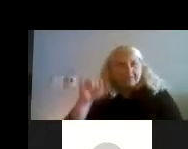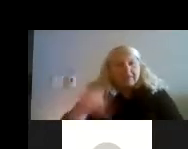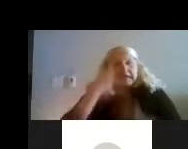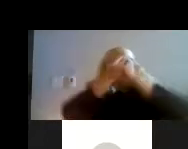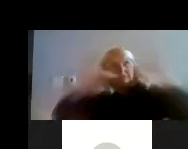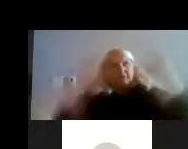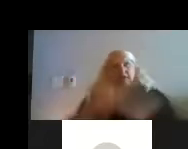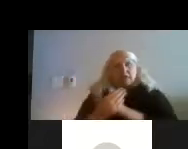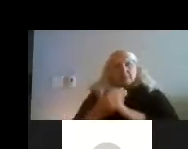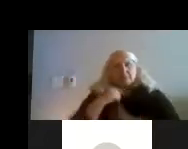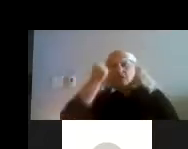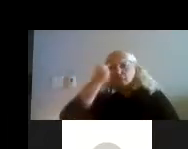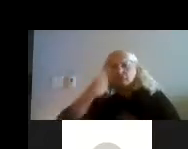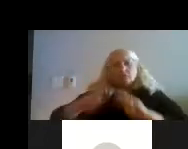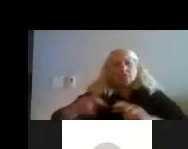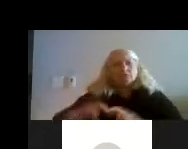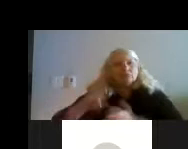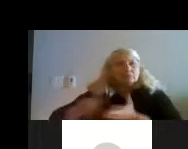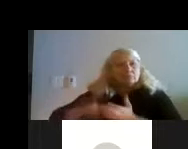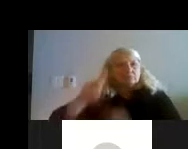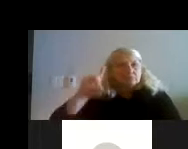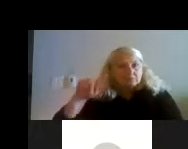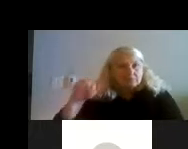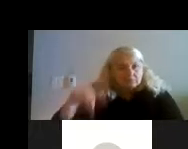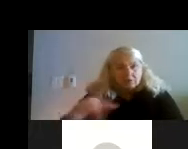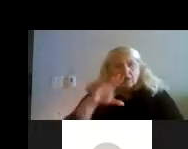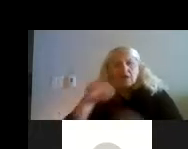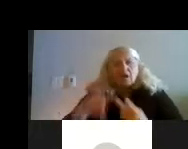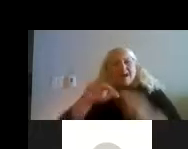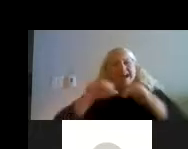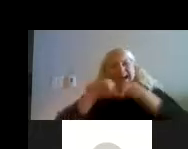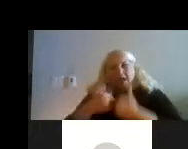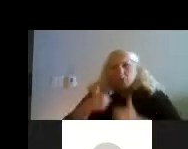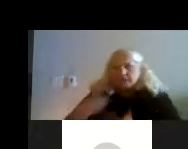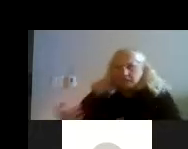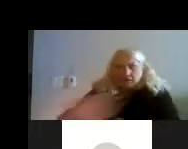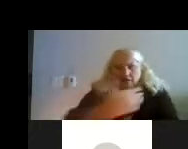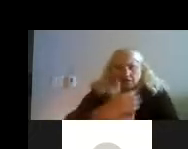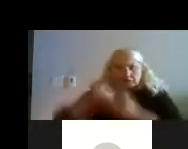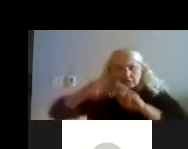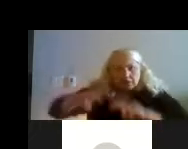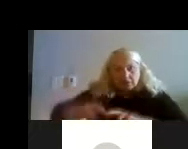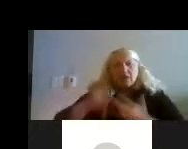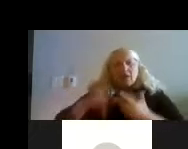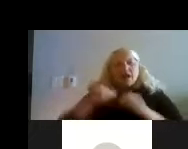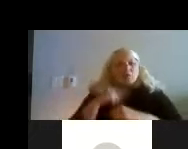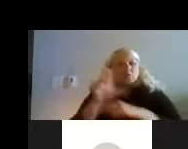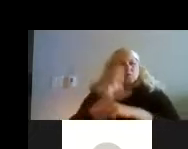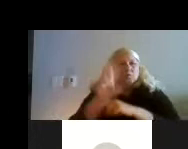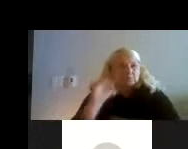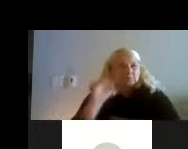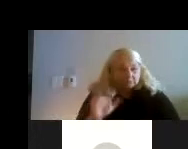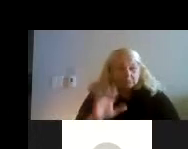and also frame the ways in which we collect data and the ways that we use data. Sean